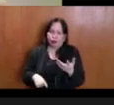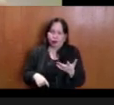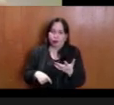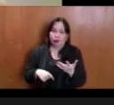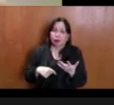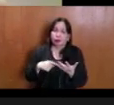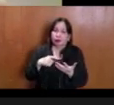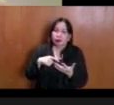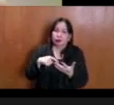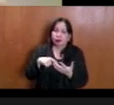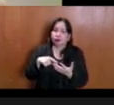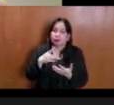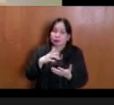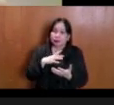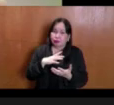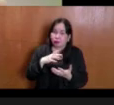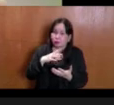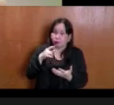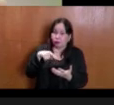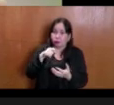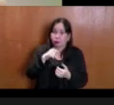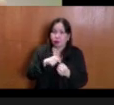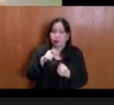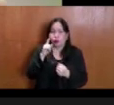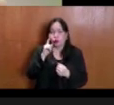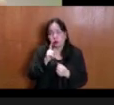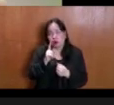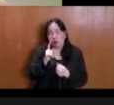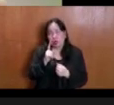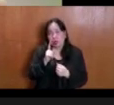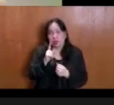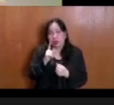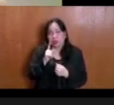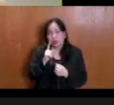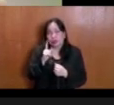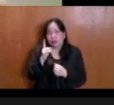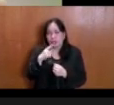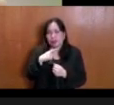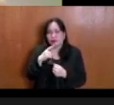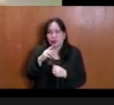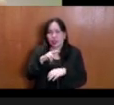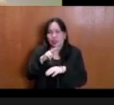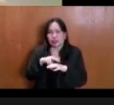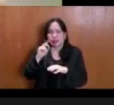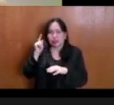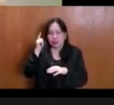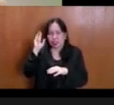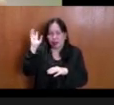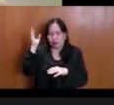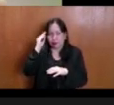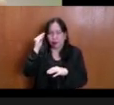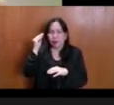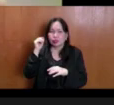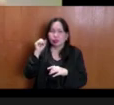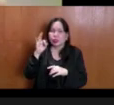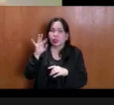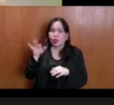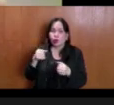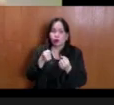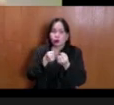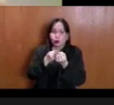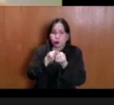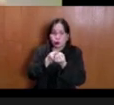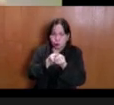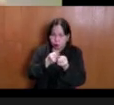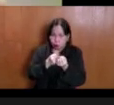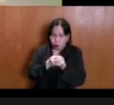And it's good that there was a move by the national government before that to support the part